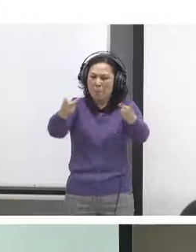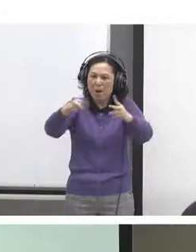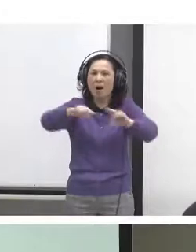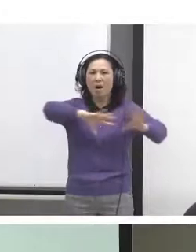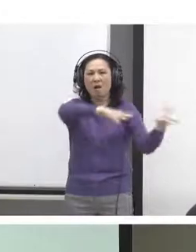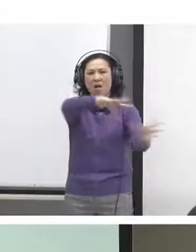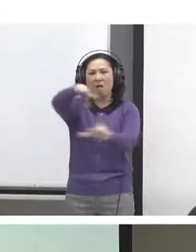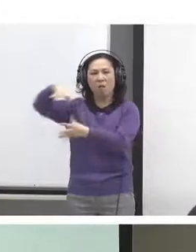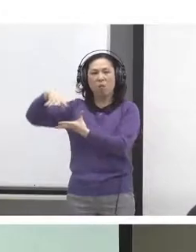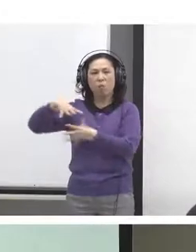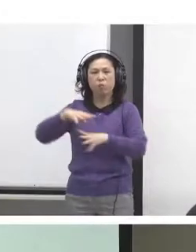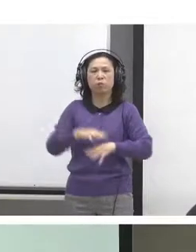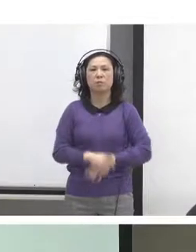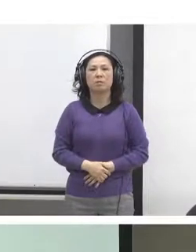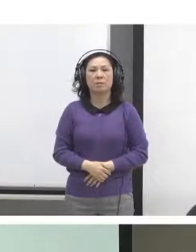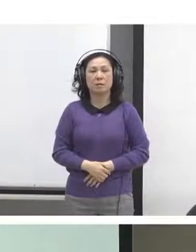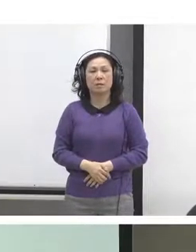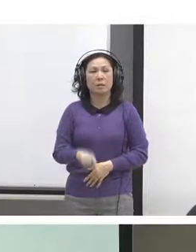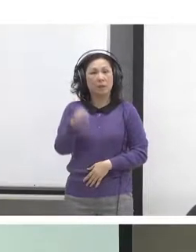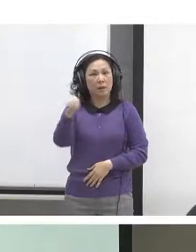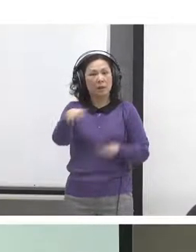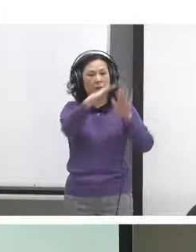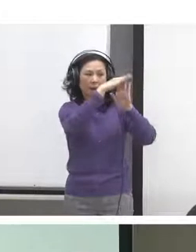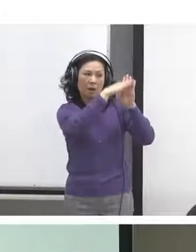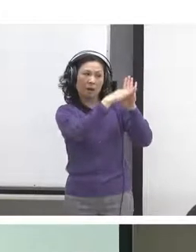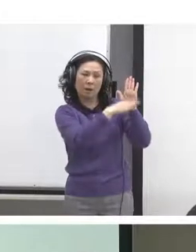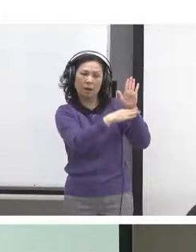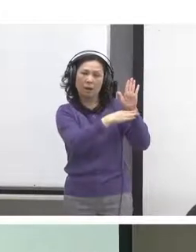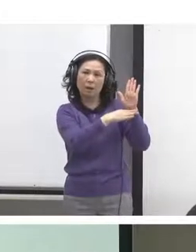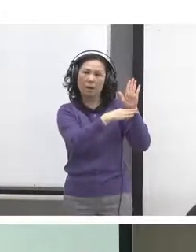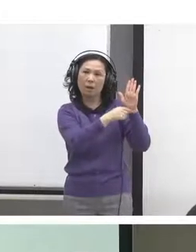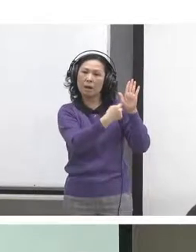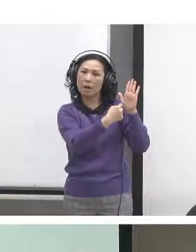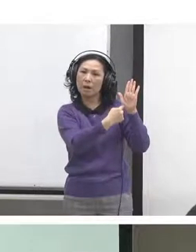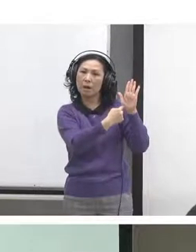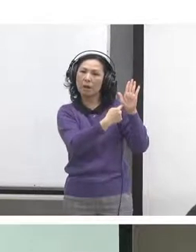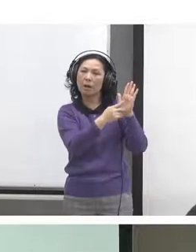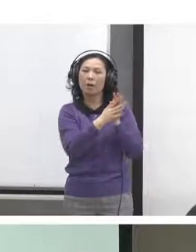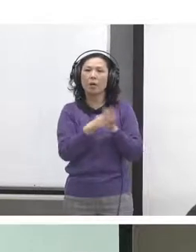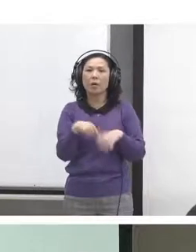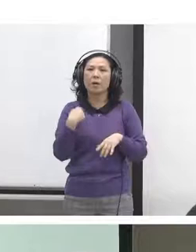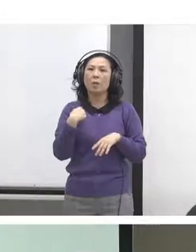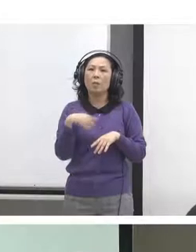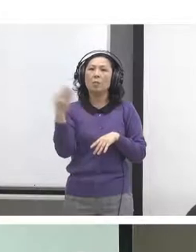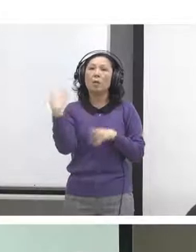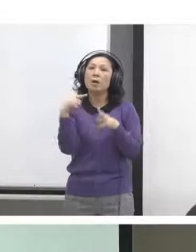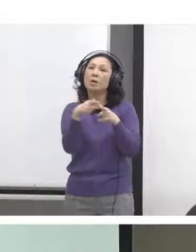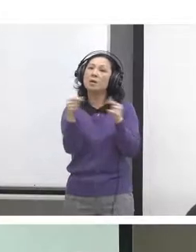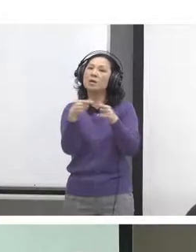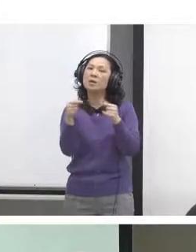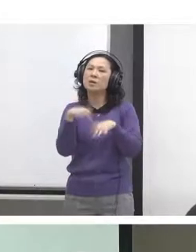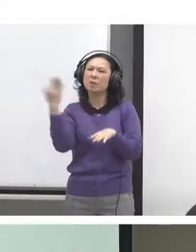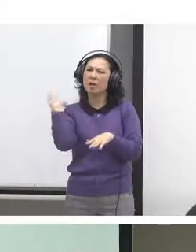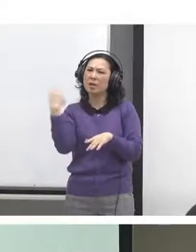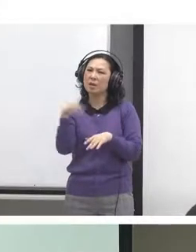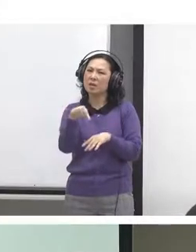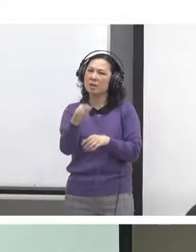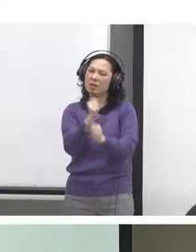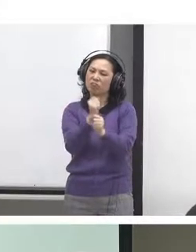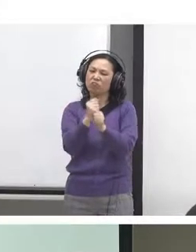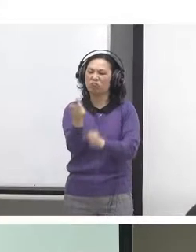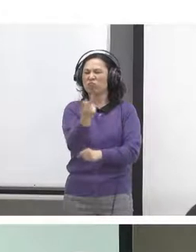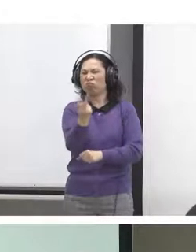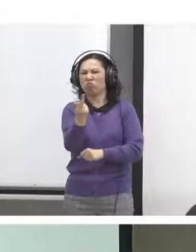This is a list of things that have not been promoted very well in past in Japan. We have been